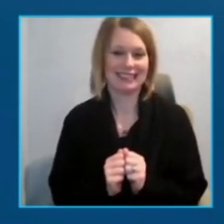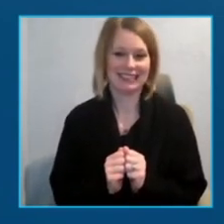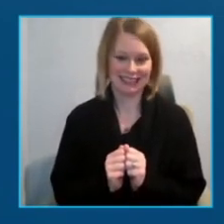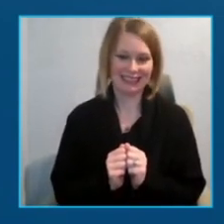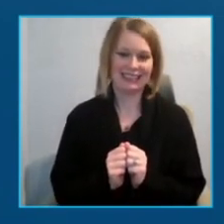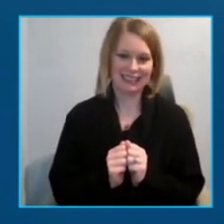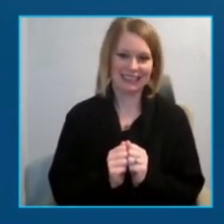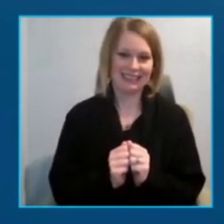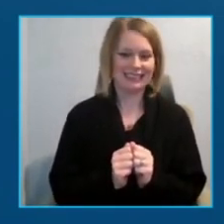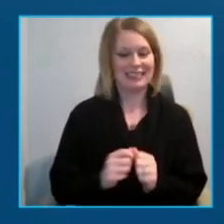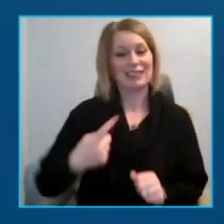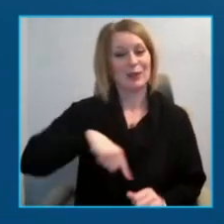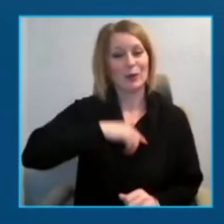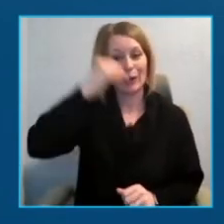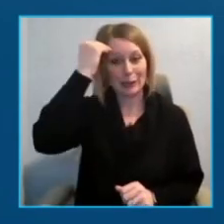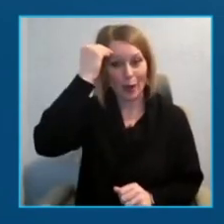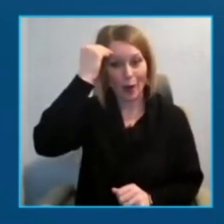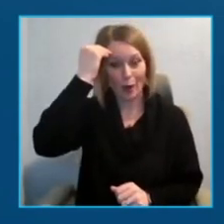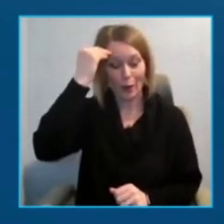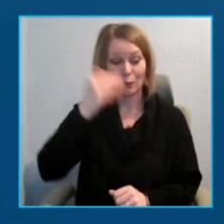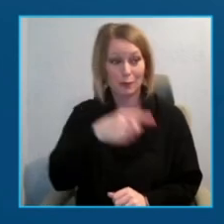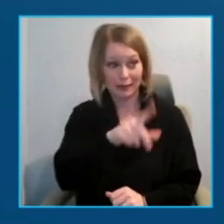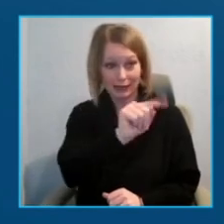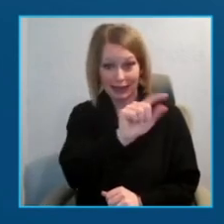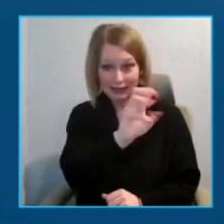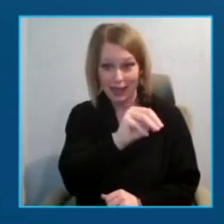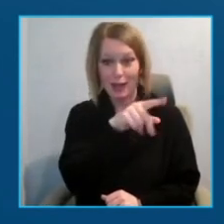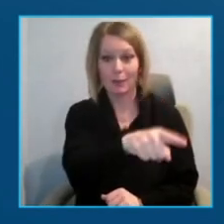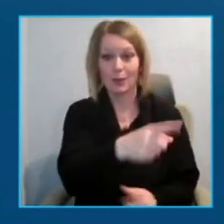We know that one thing that you have given us is